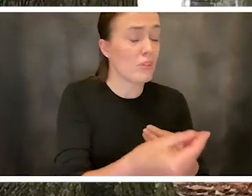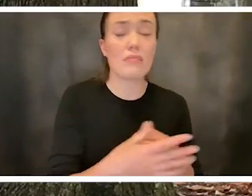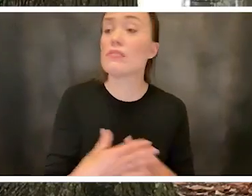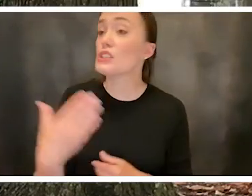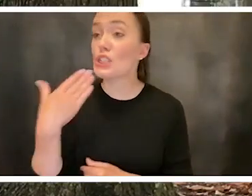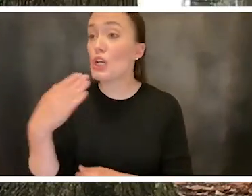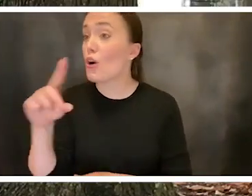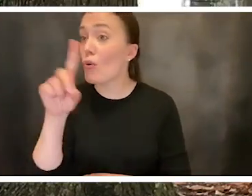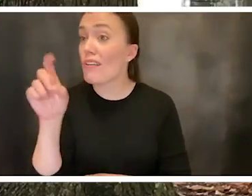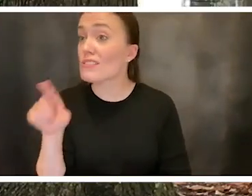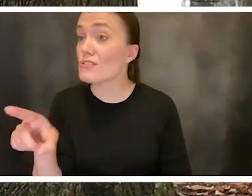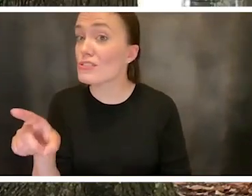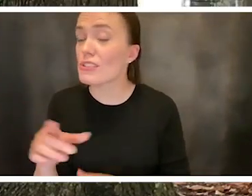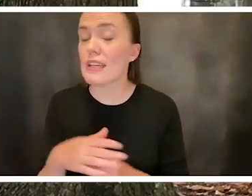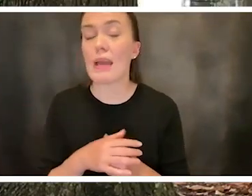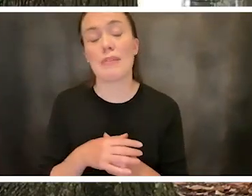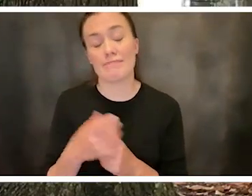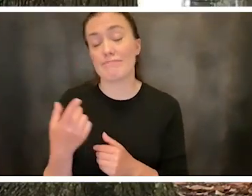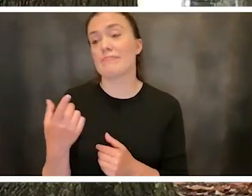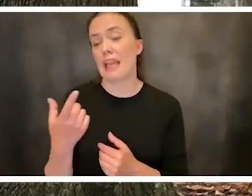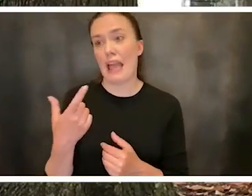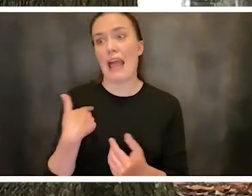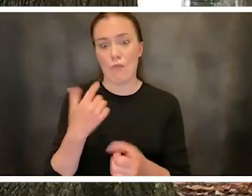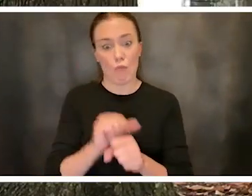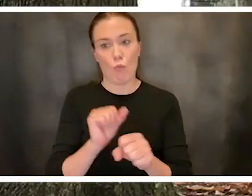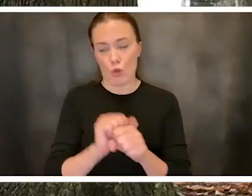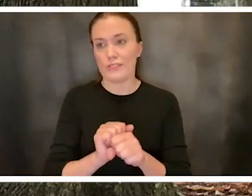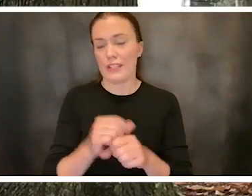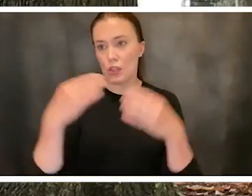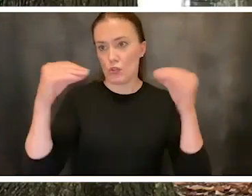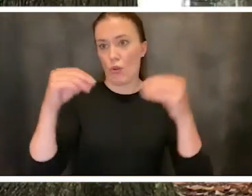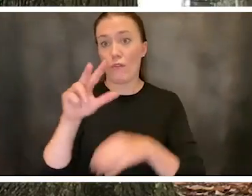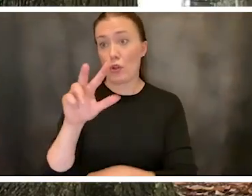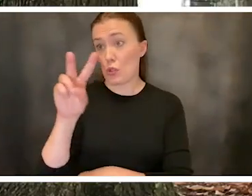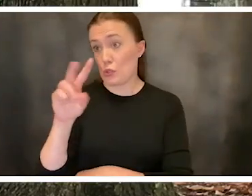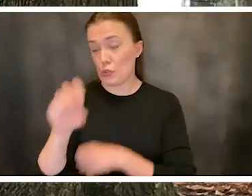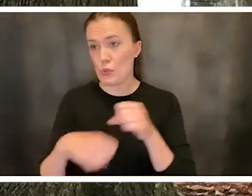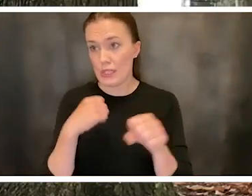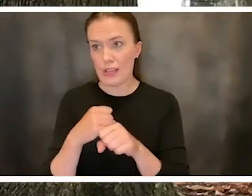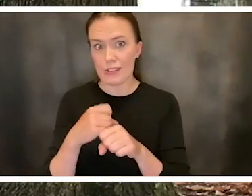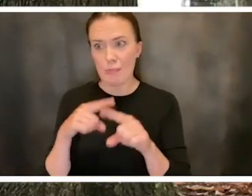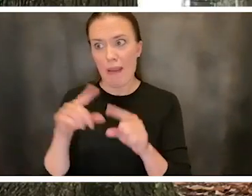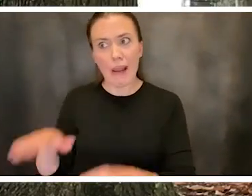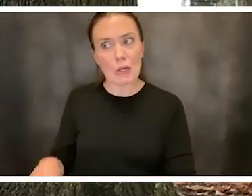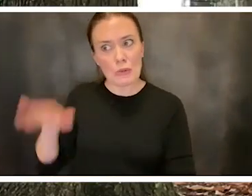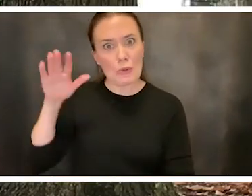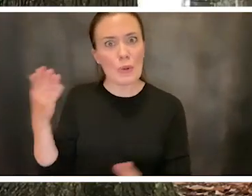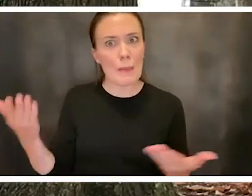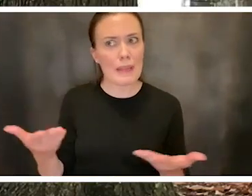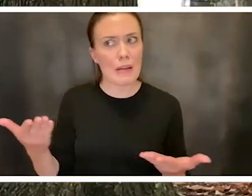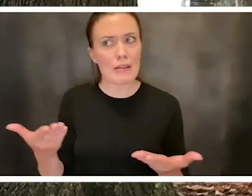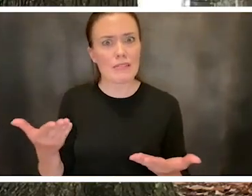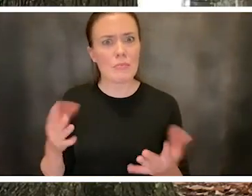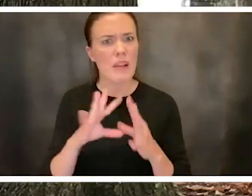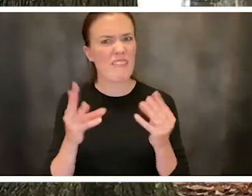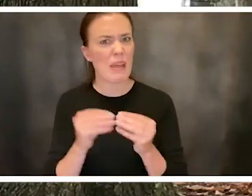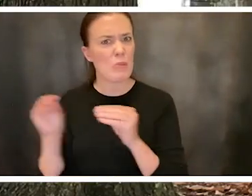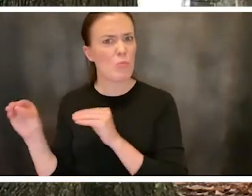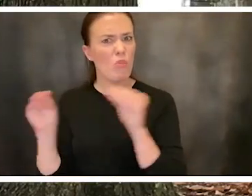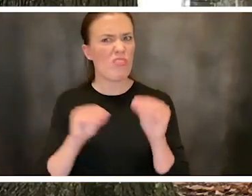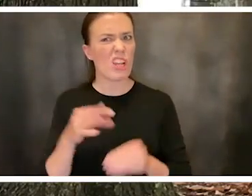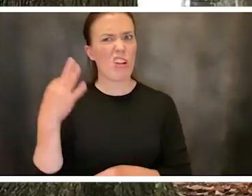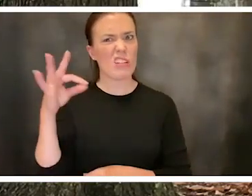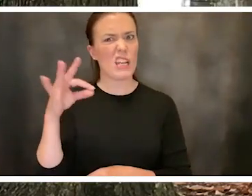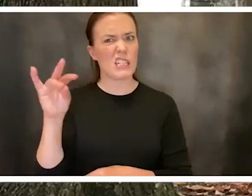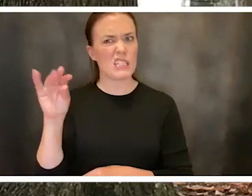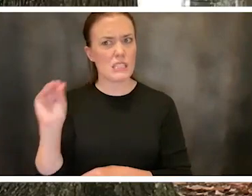lot. And not only have I been at Record Exchange for 32 years, but I grew up in town. So we moved here in 1970, and I lived here through my